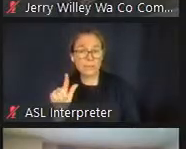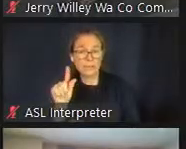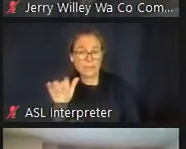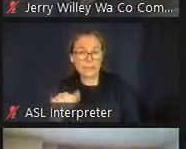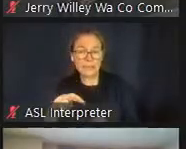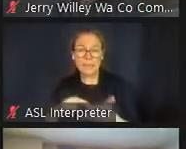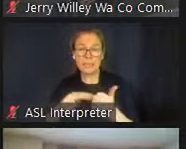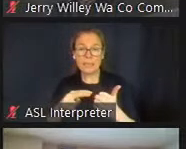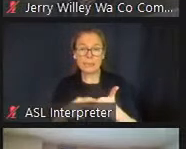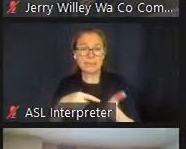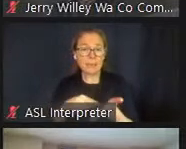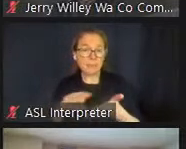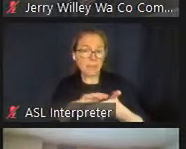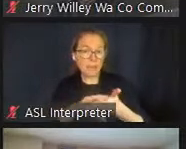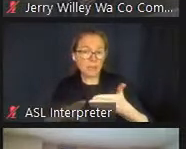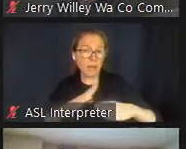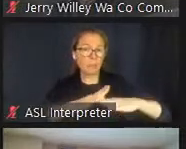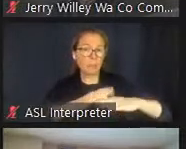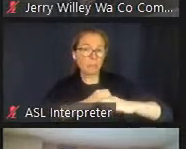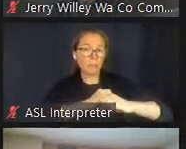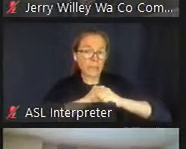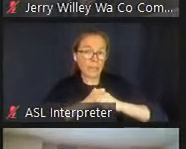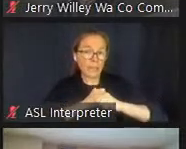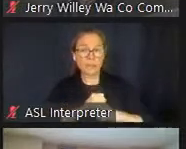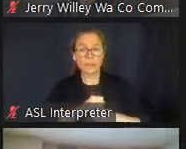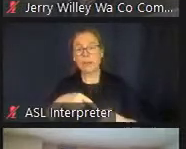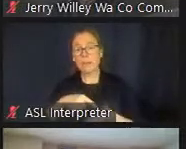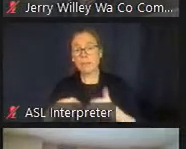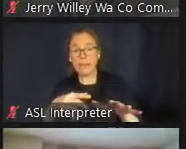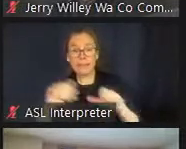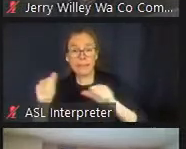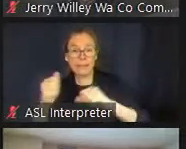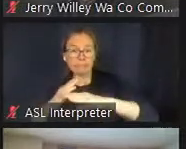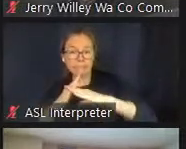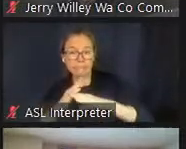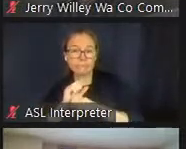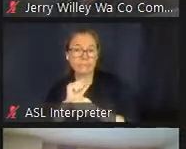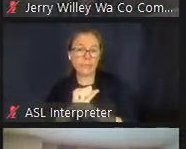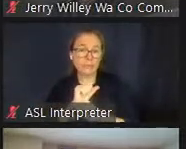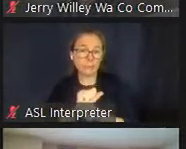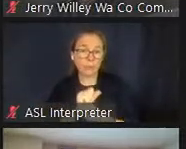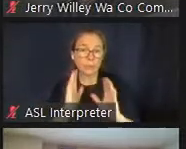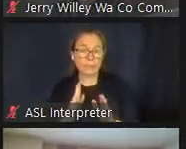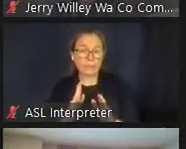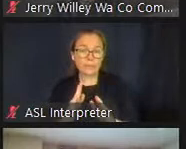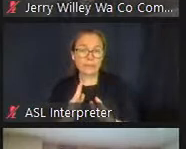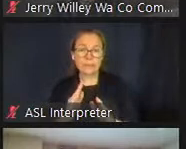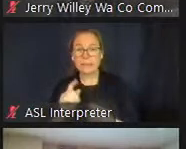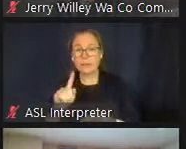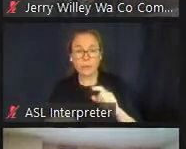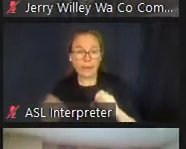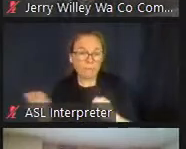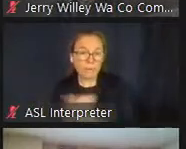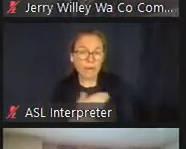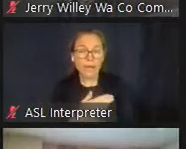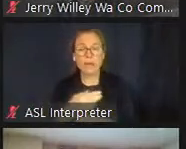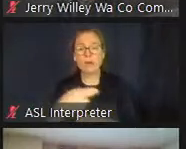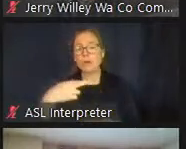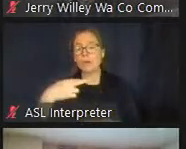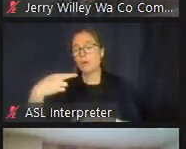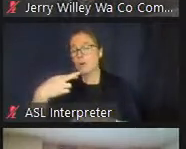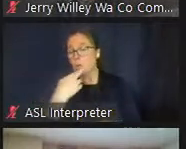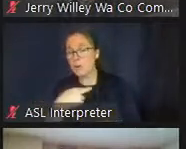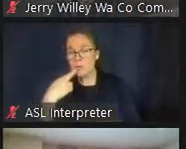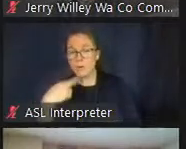protection, paid leave credits, employee retention credits, shuttered venue support, and restaurant support. Funding